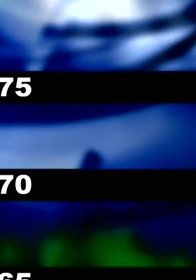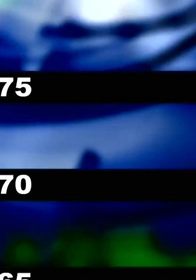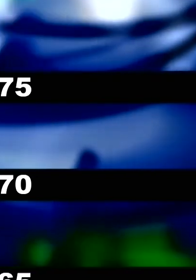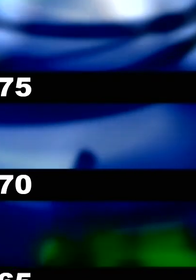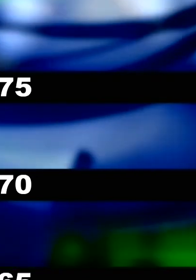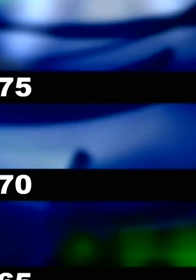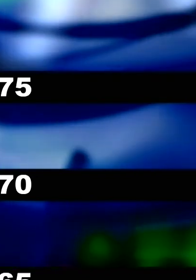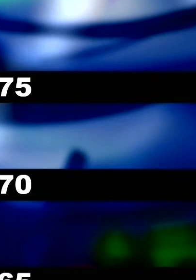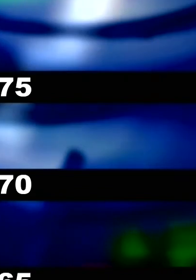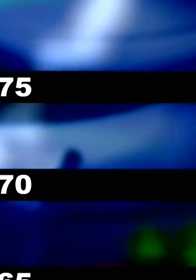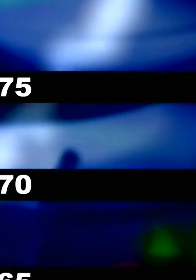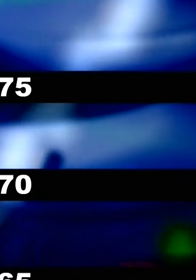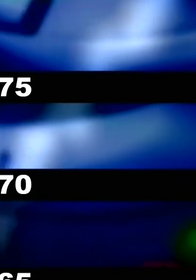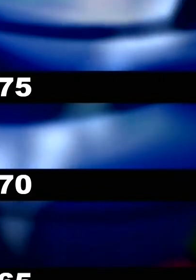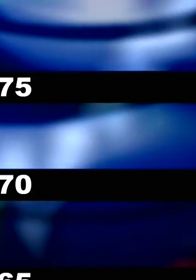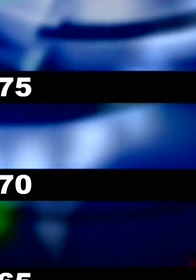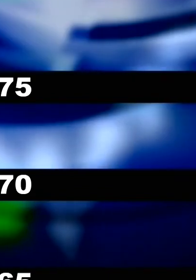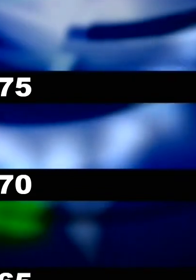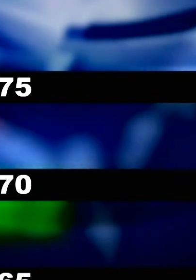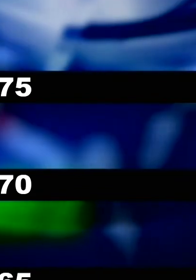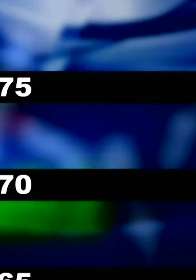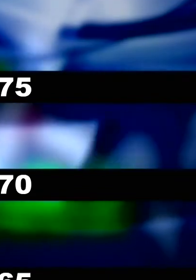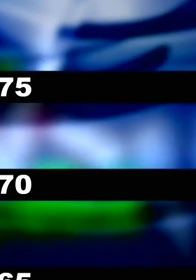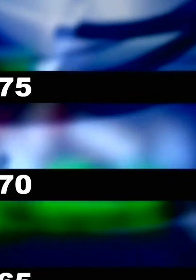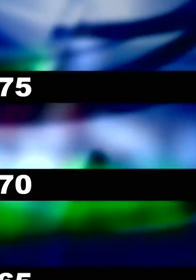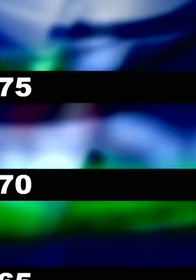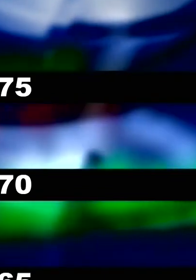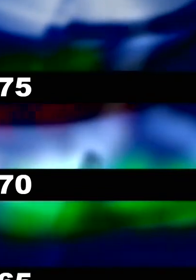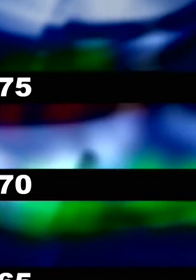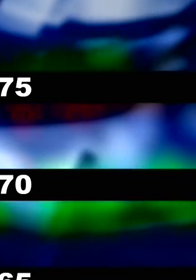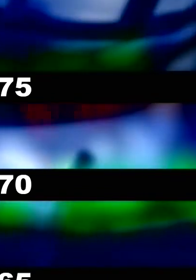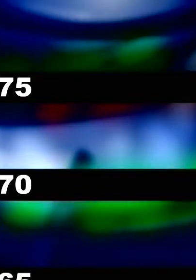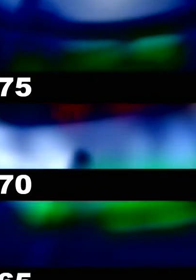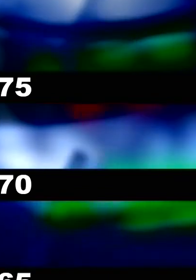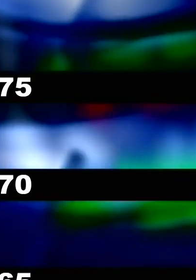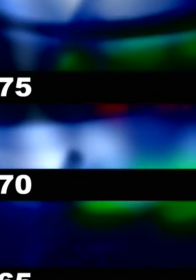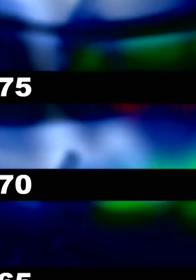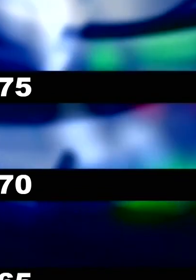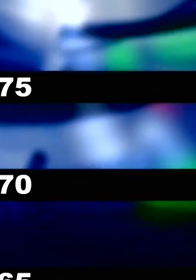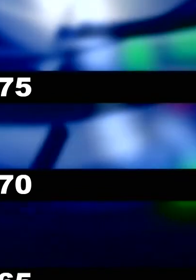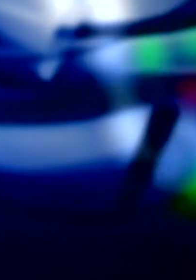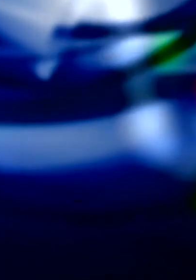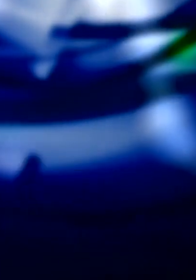$1,108,053.75, and they were followed by JMMB Group Limited and NCB Financial Group